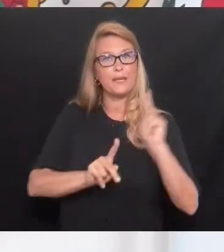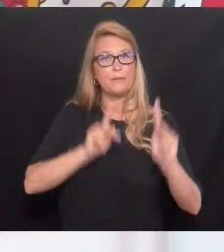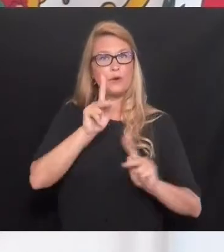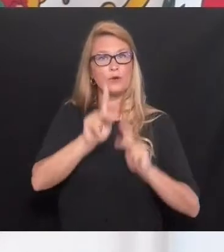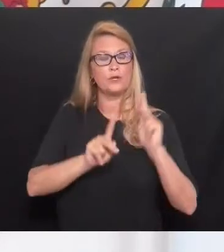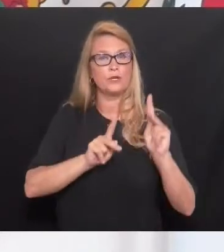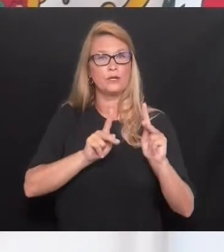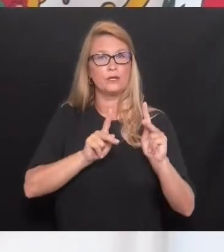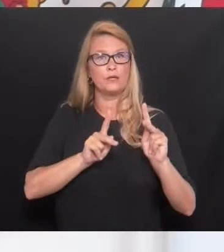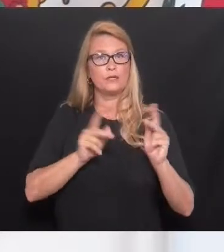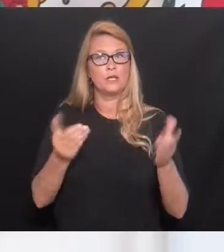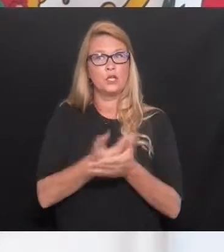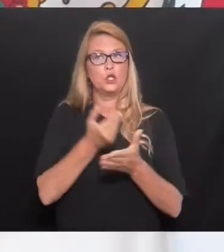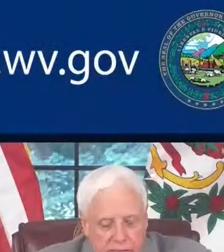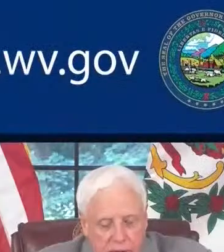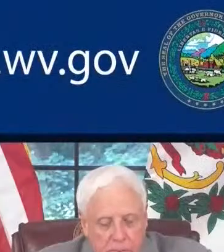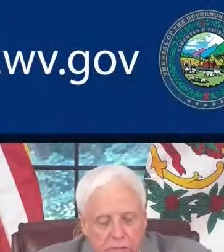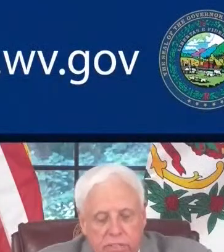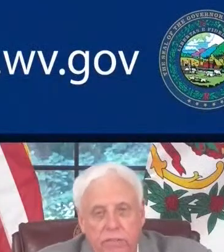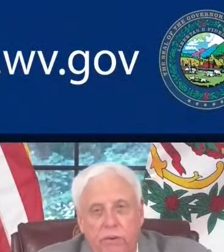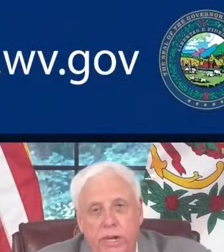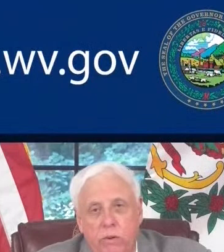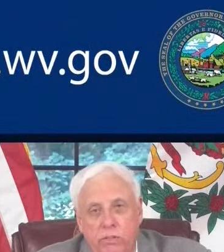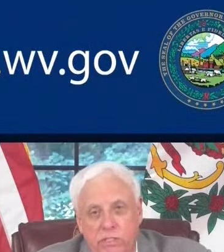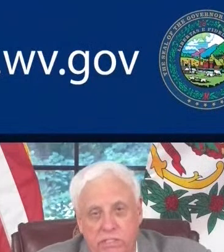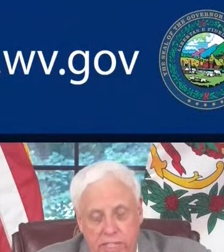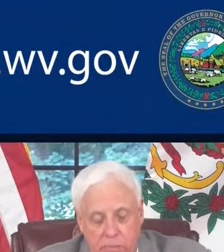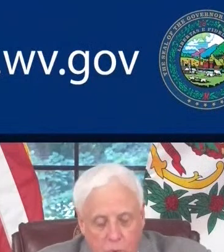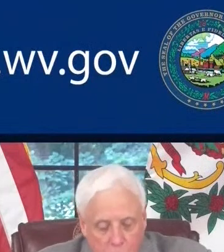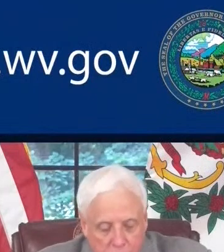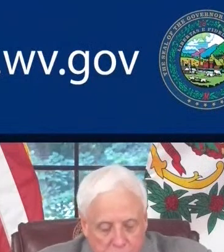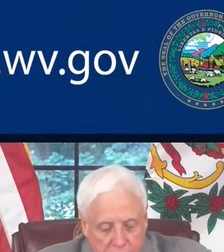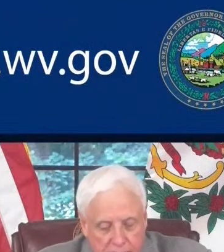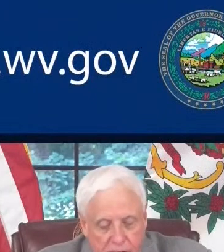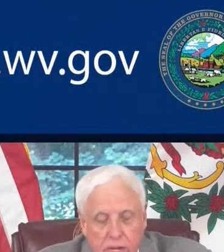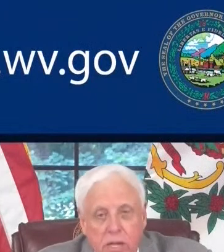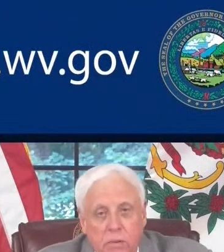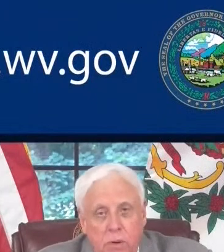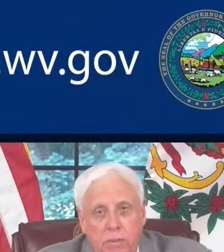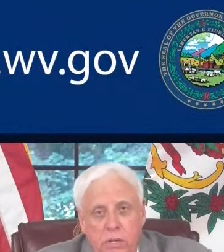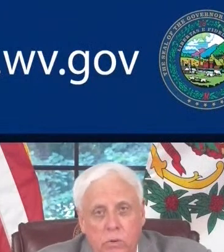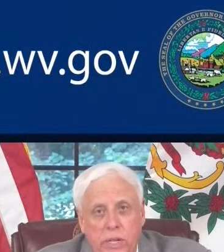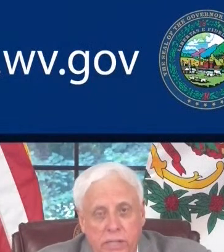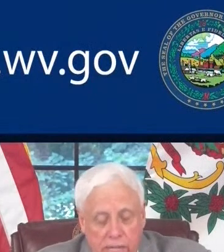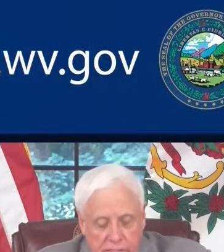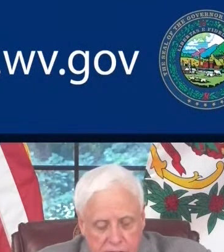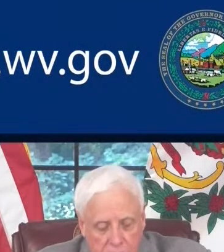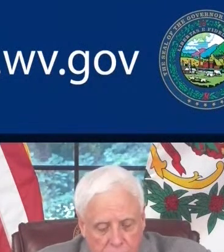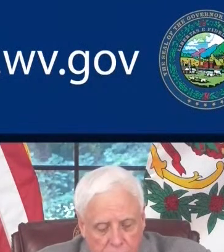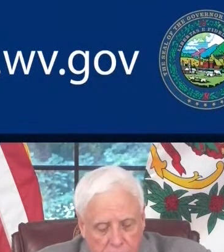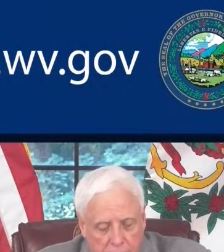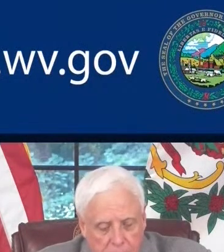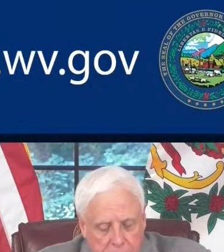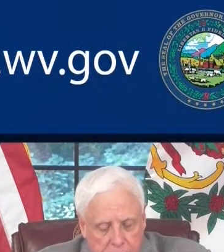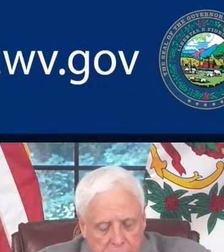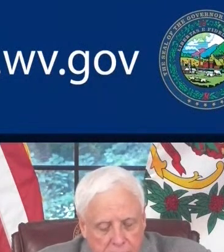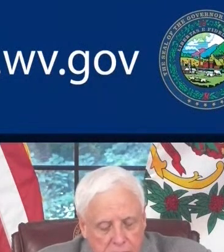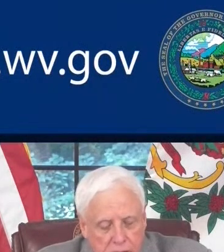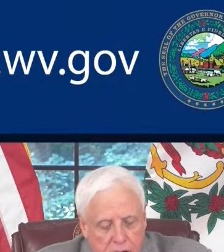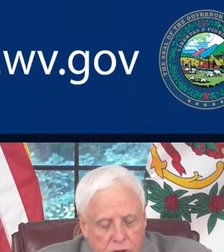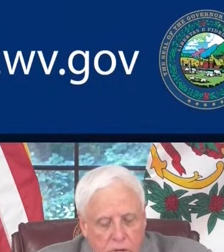are 189 new positive cases. Our positivity rate was at 6.17, probably because we didn't test an awful lot,